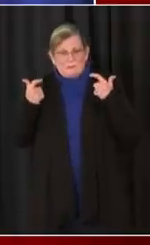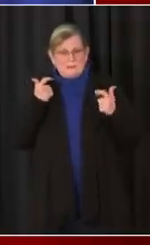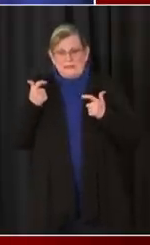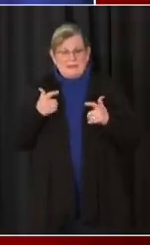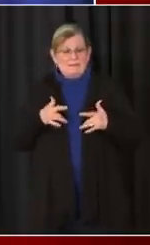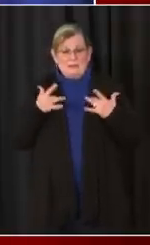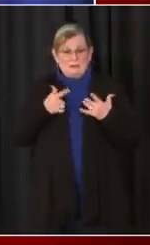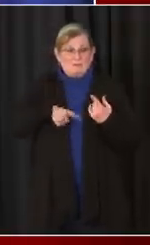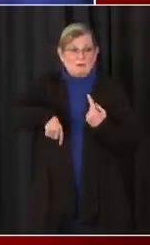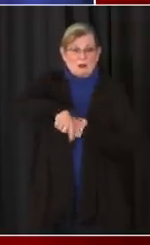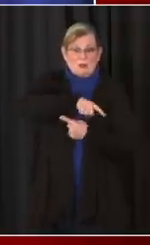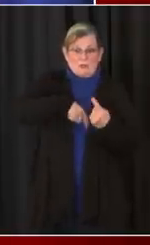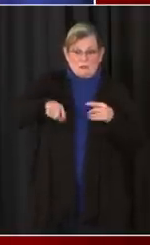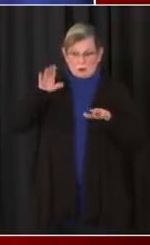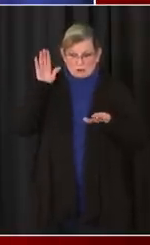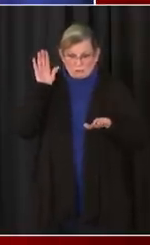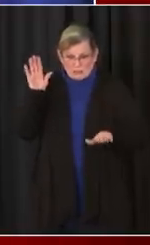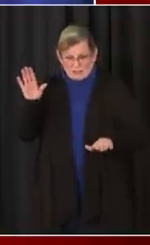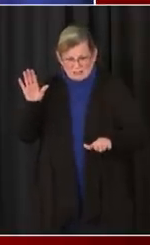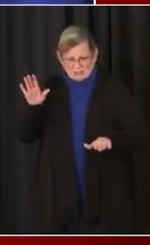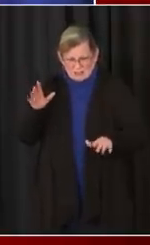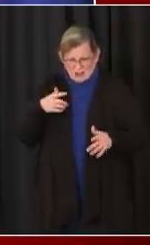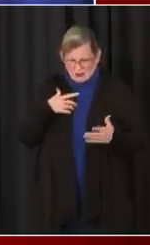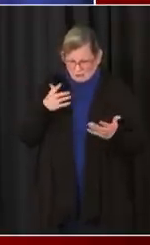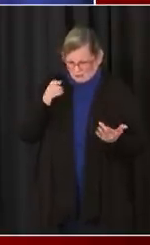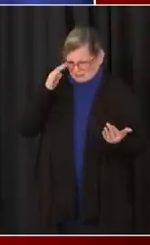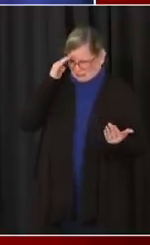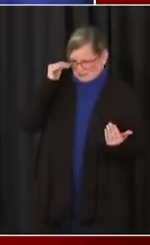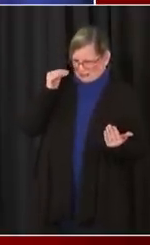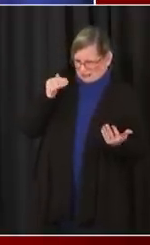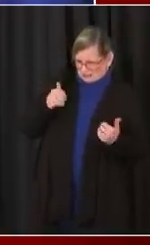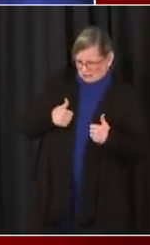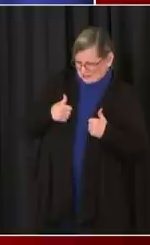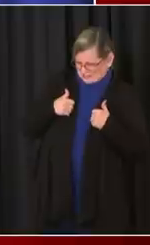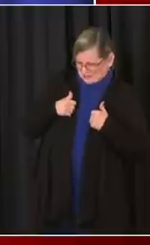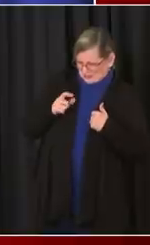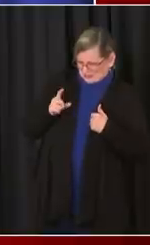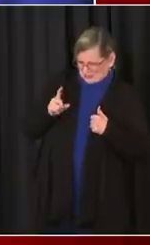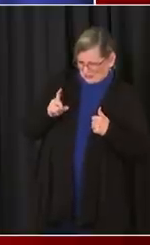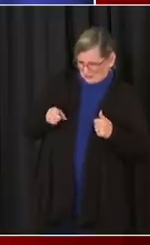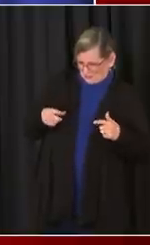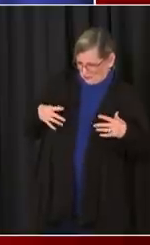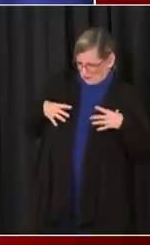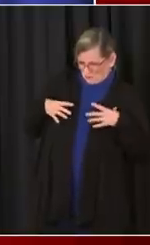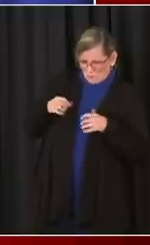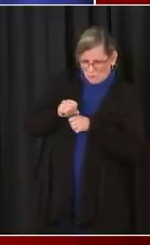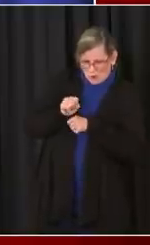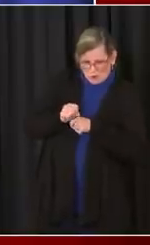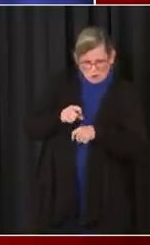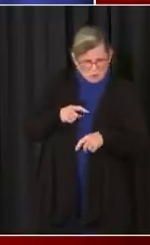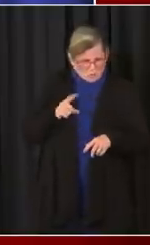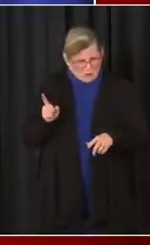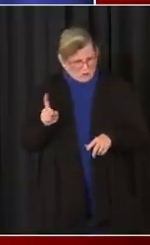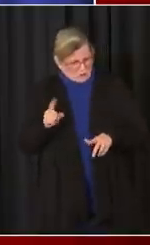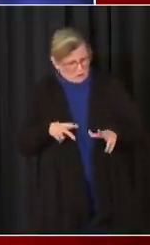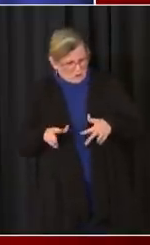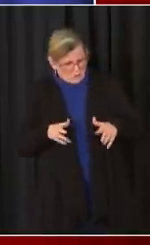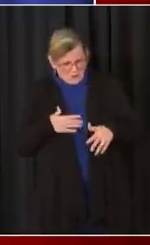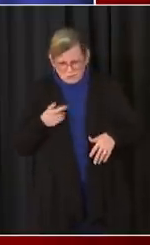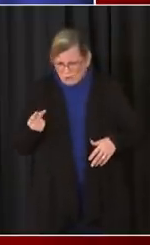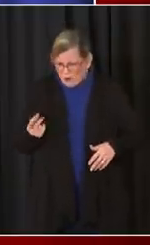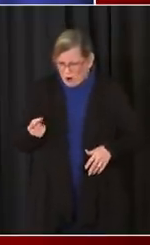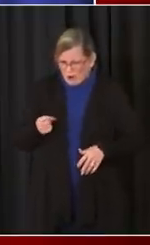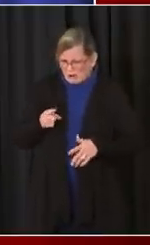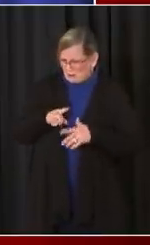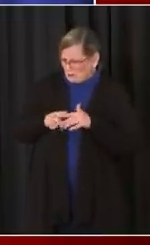the inauguration, but in the interim, what are you expecting? I mean, we have residents questioning, should I take off work to get groceries? When should I walk my dog? What do